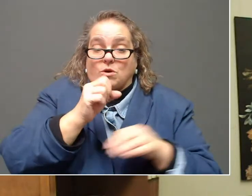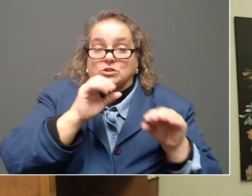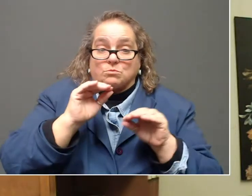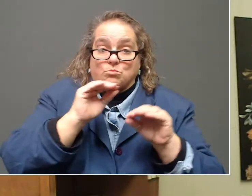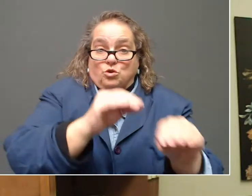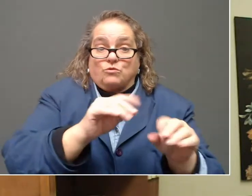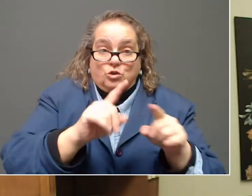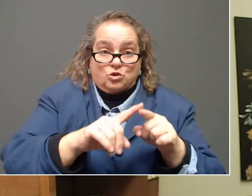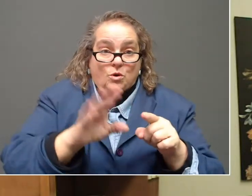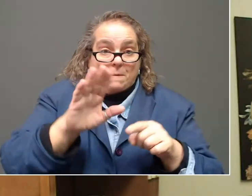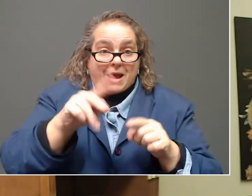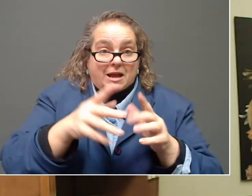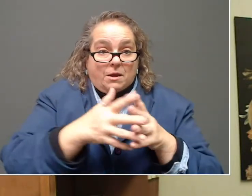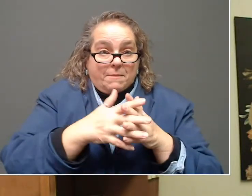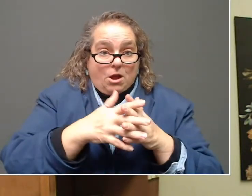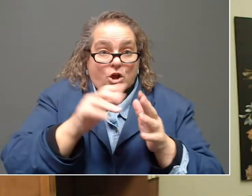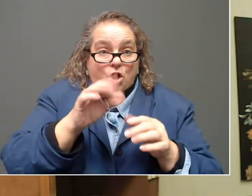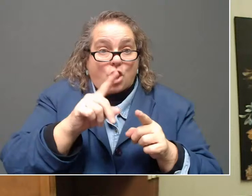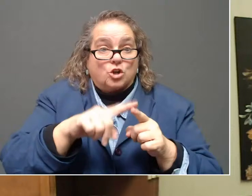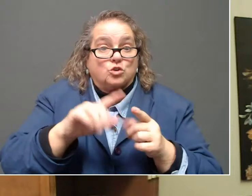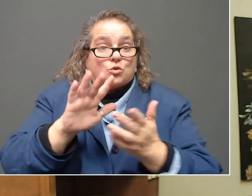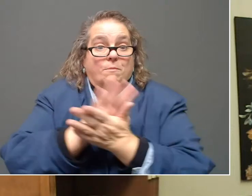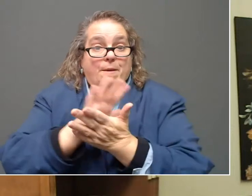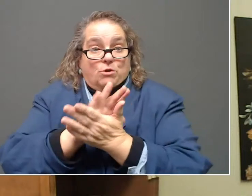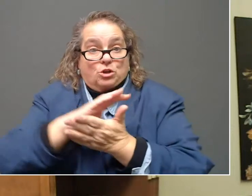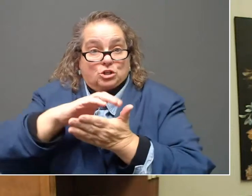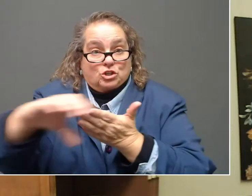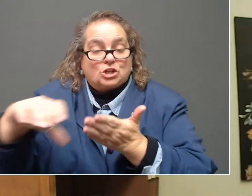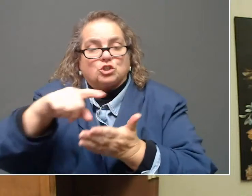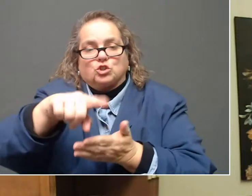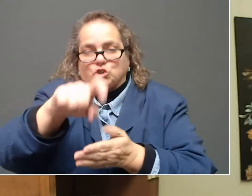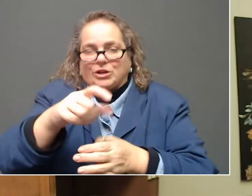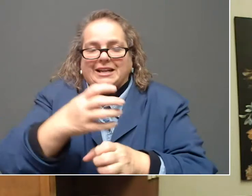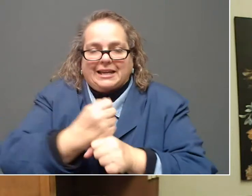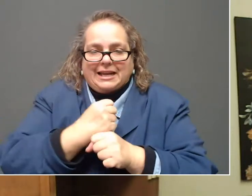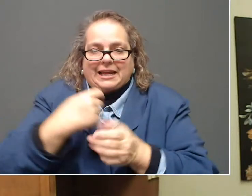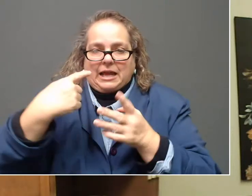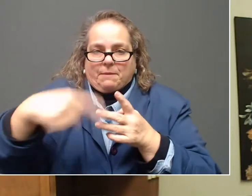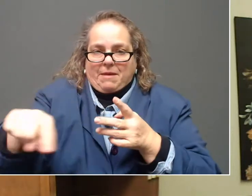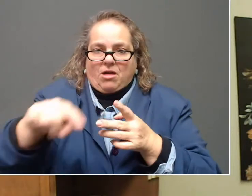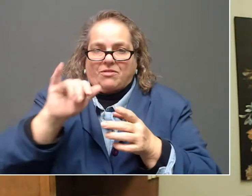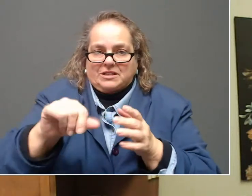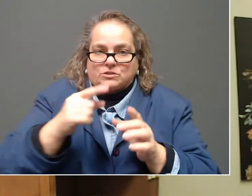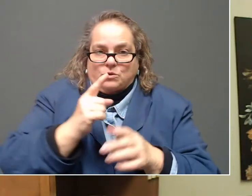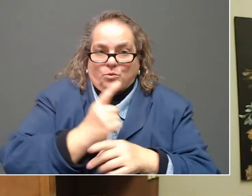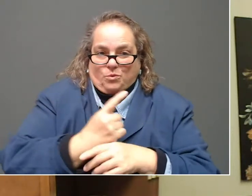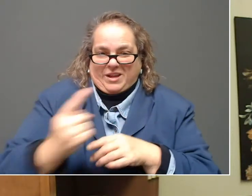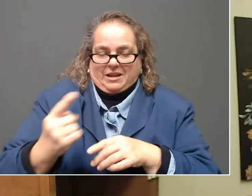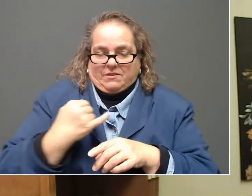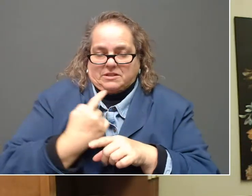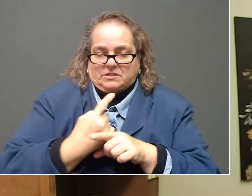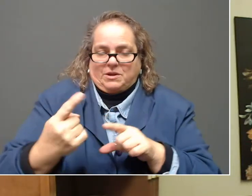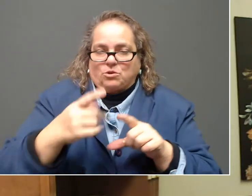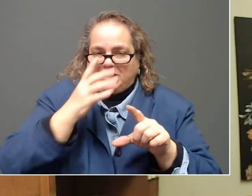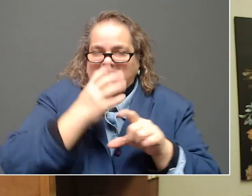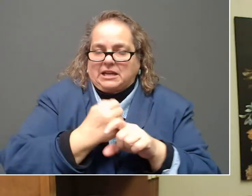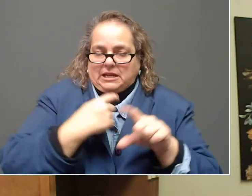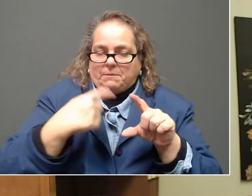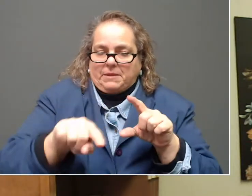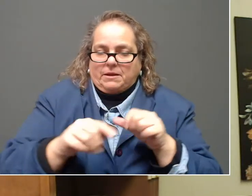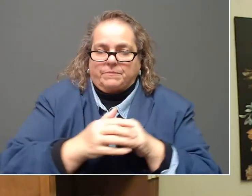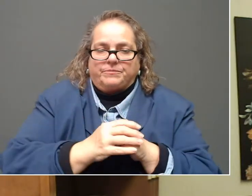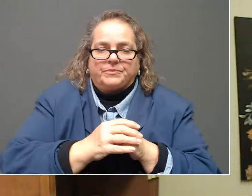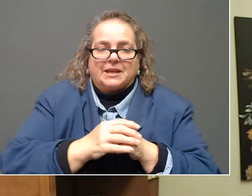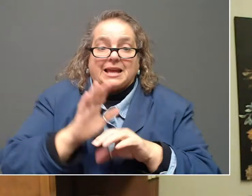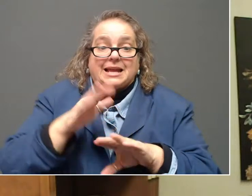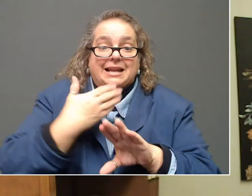go will be by paper check. If you still have a debit card with funds on it, those need to be spent by February 28th.